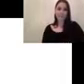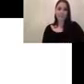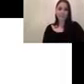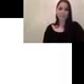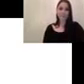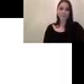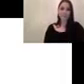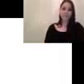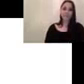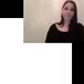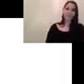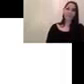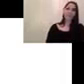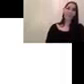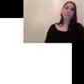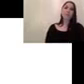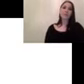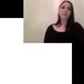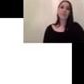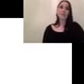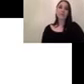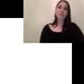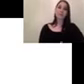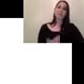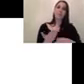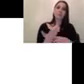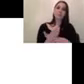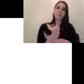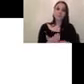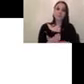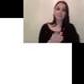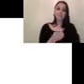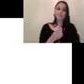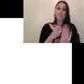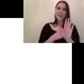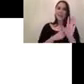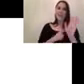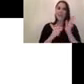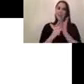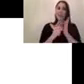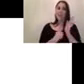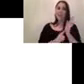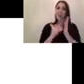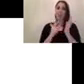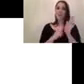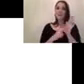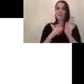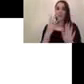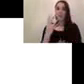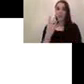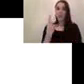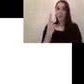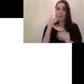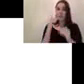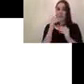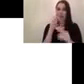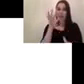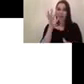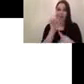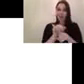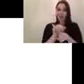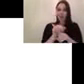stage. So YOLO V4 is one of the one-stage detector, and it's